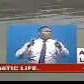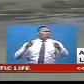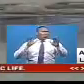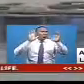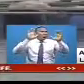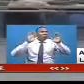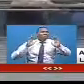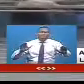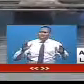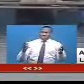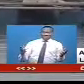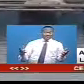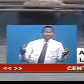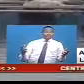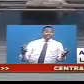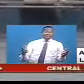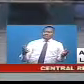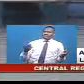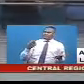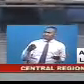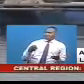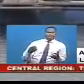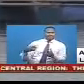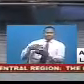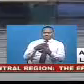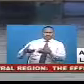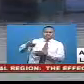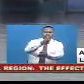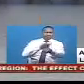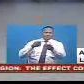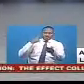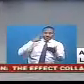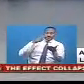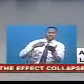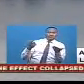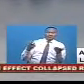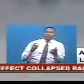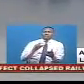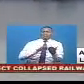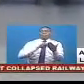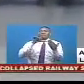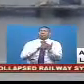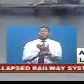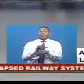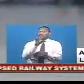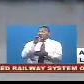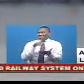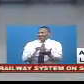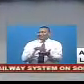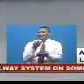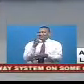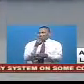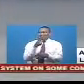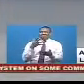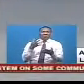with unique features. The illegal fish cage activity was first noticed in July 2012,